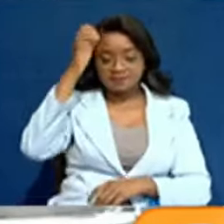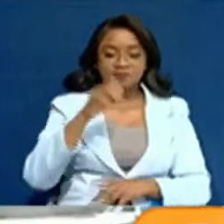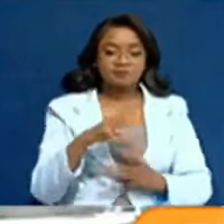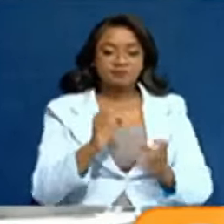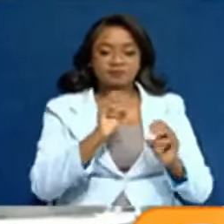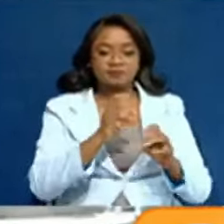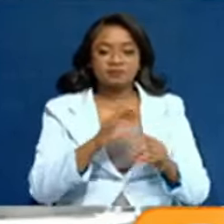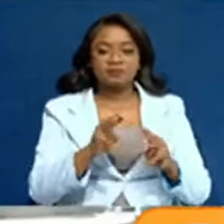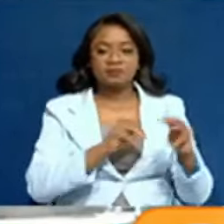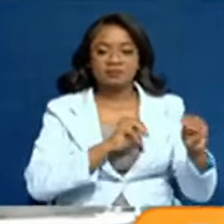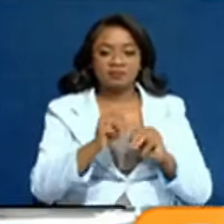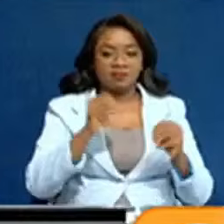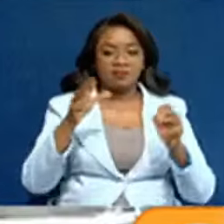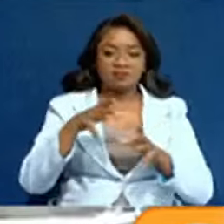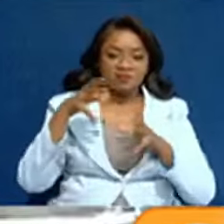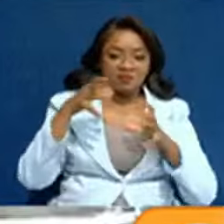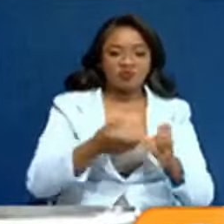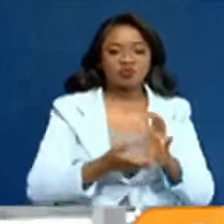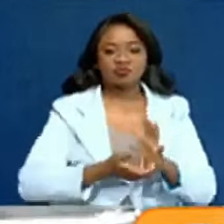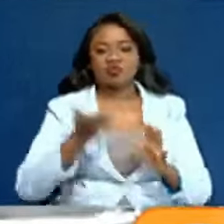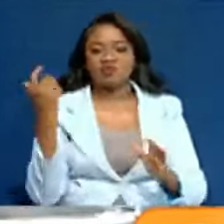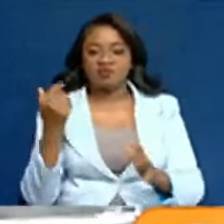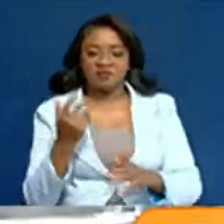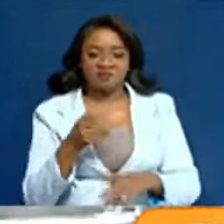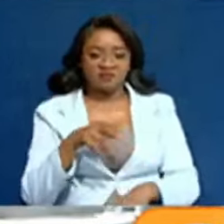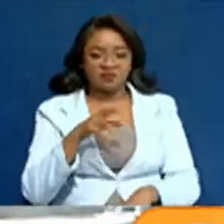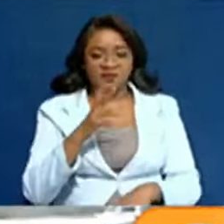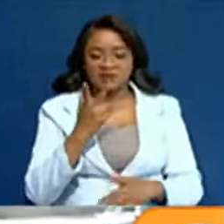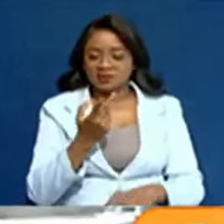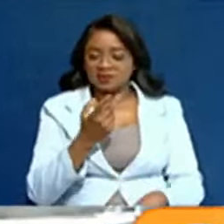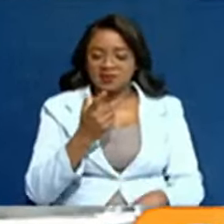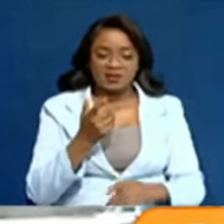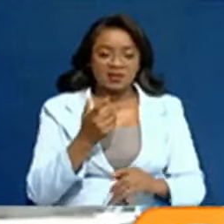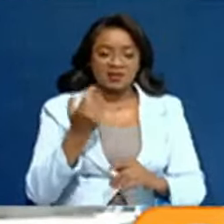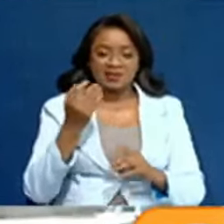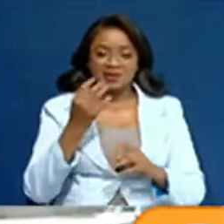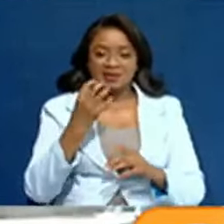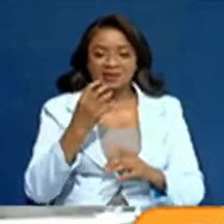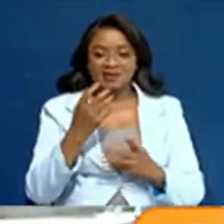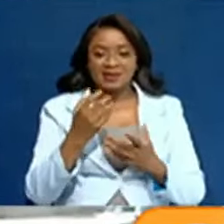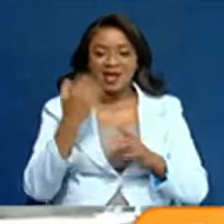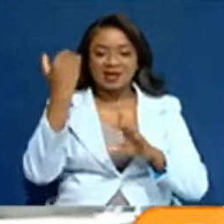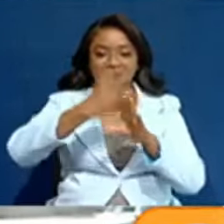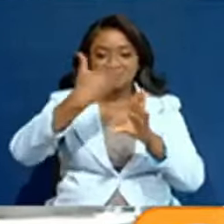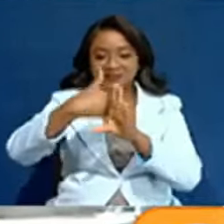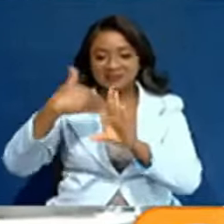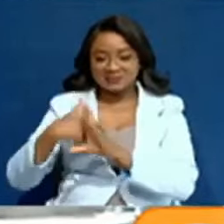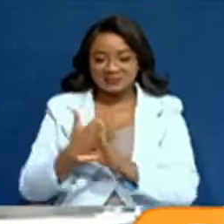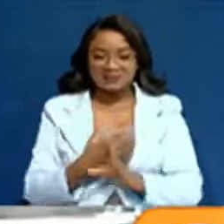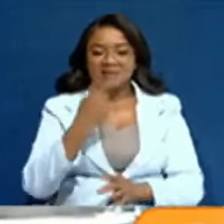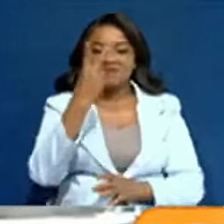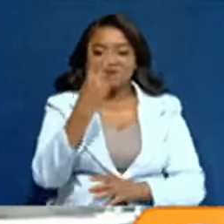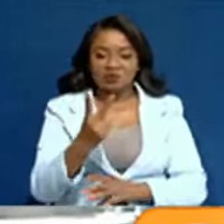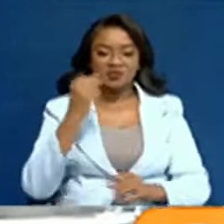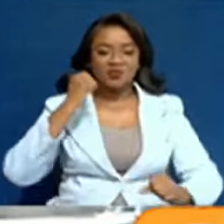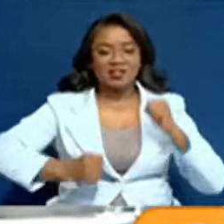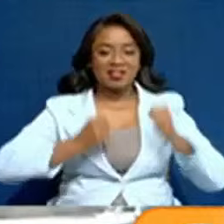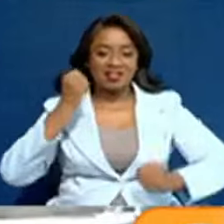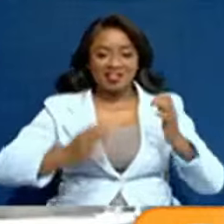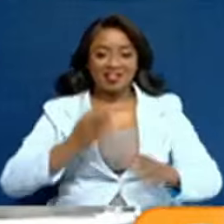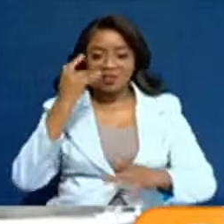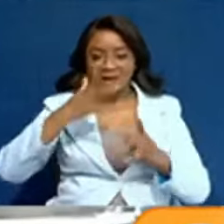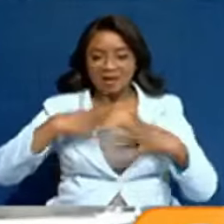remove the statues of two athletes from the streets of the now fifth city after heavy backlash from the public,